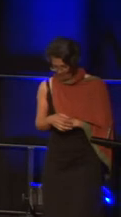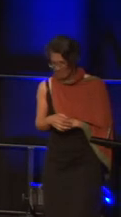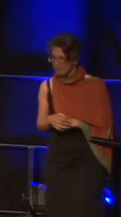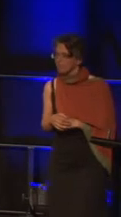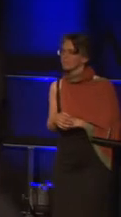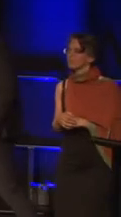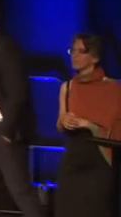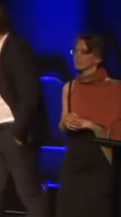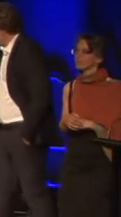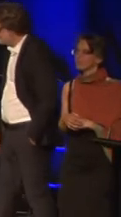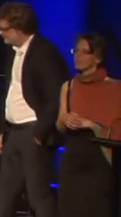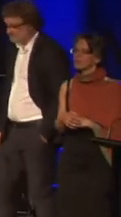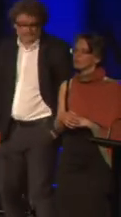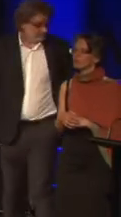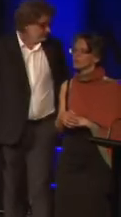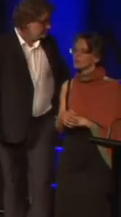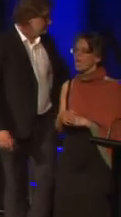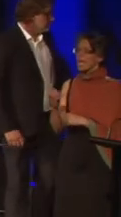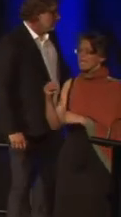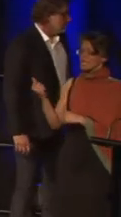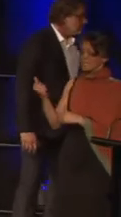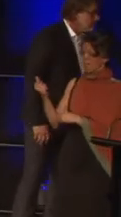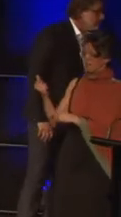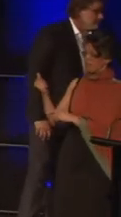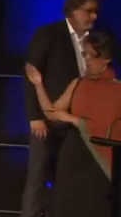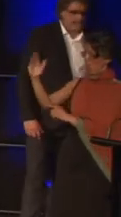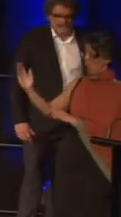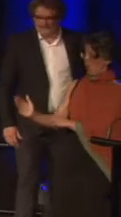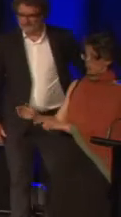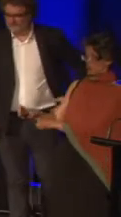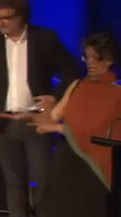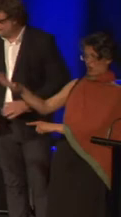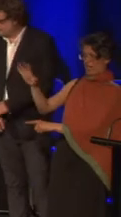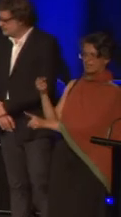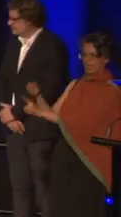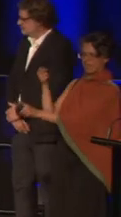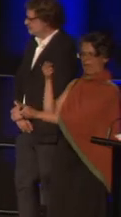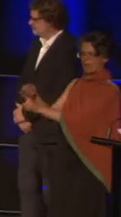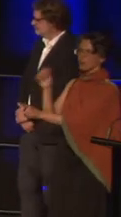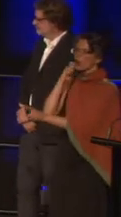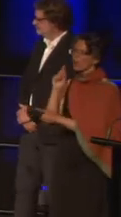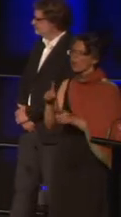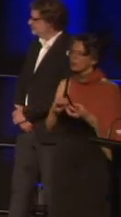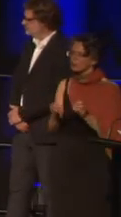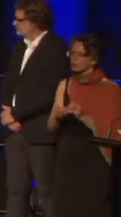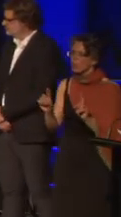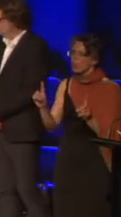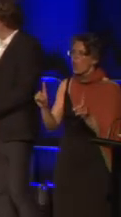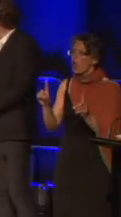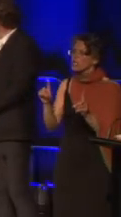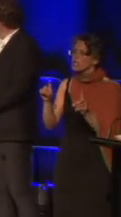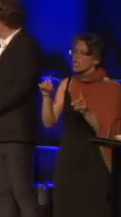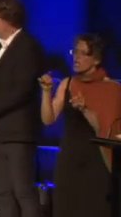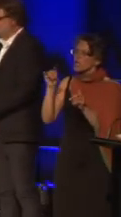Yes, there will be some coastal areas that are impacted by it, but the real issue is actually our stormwater infrastructure. Our